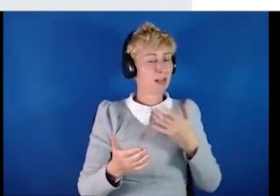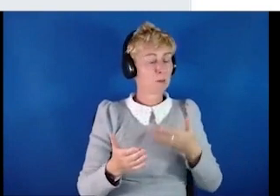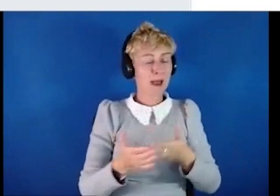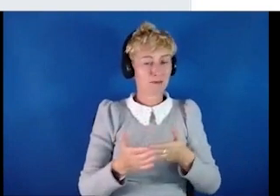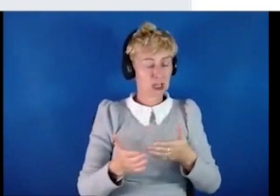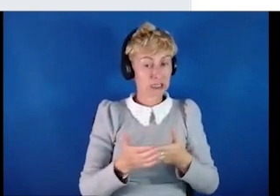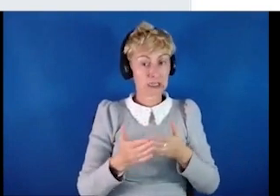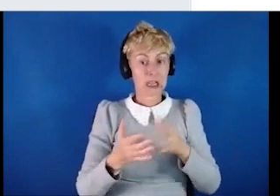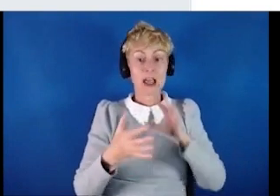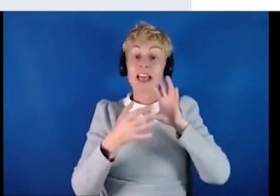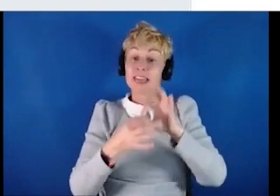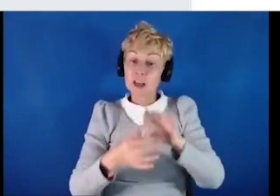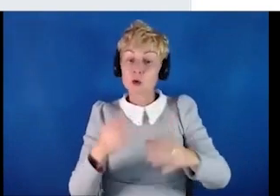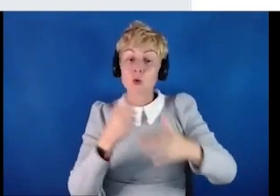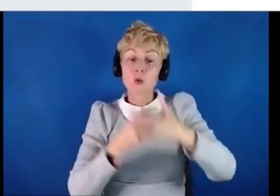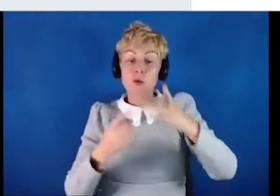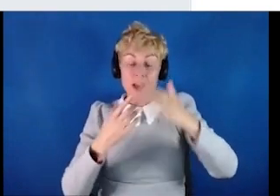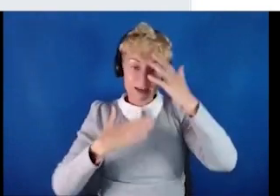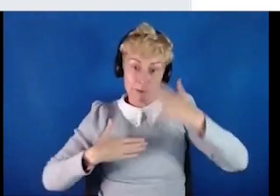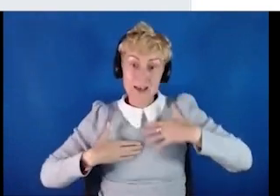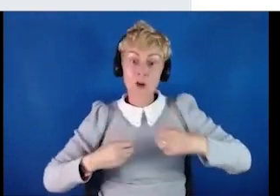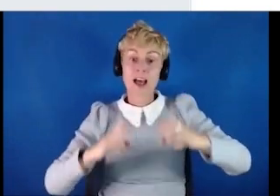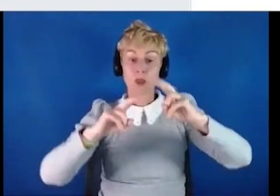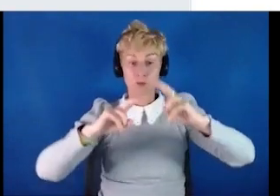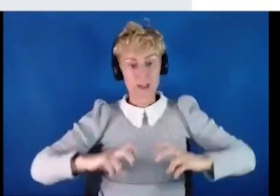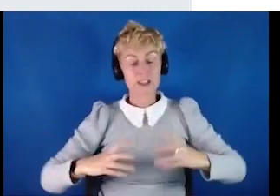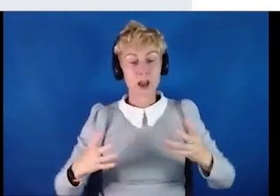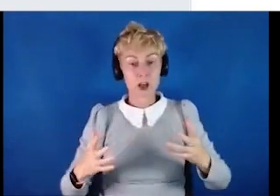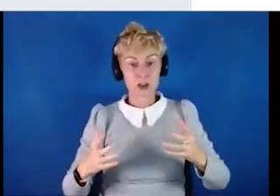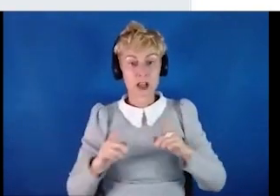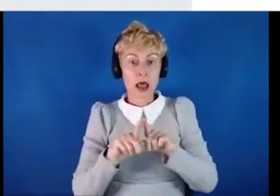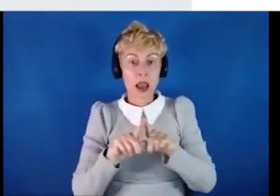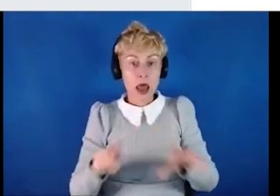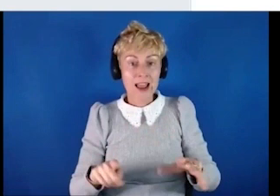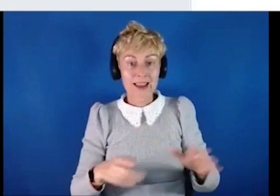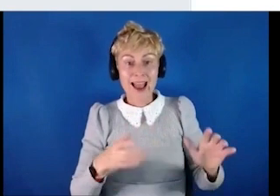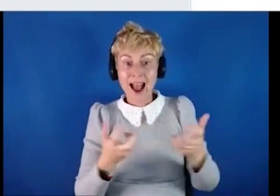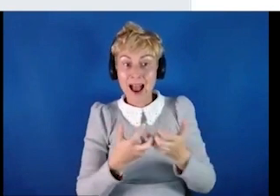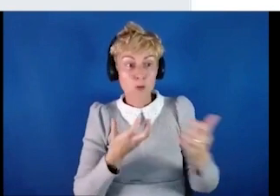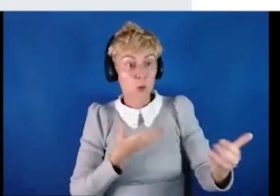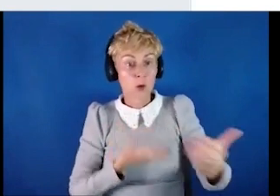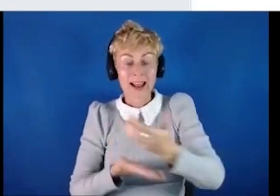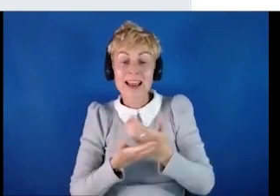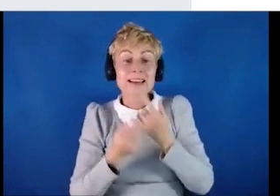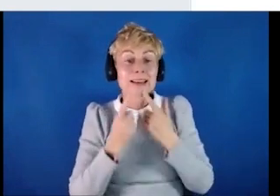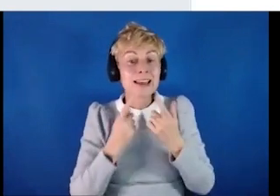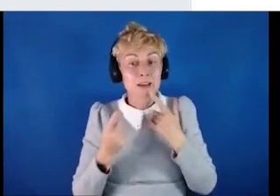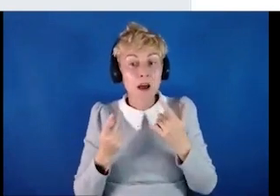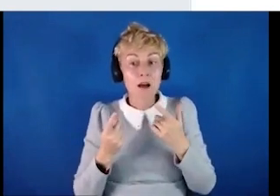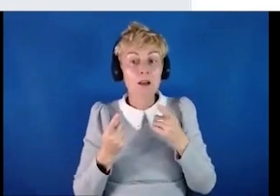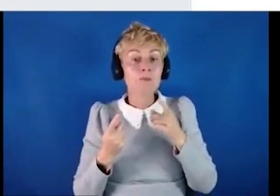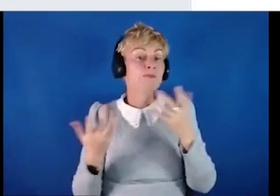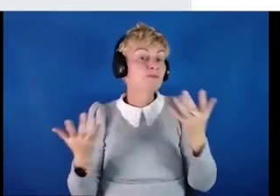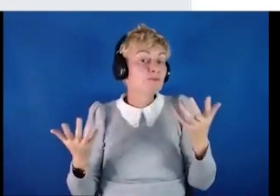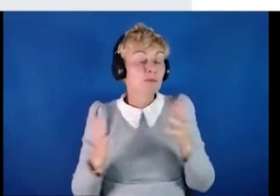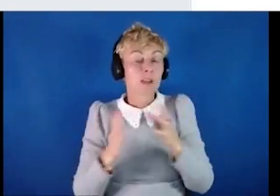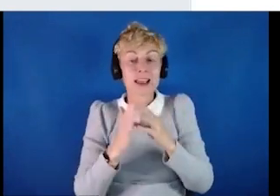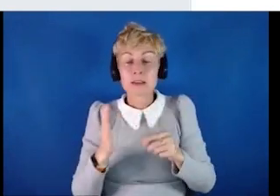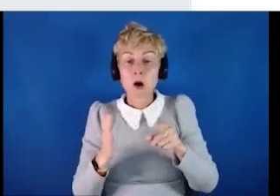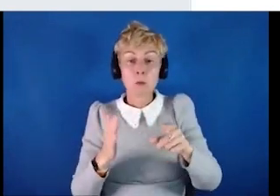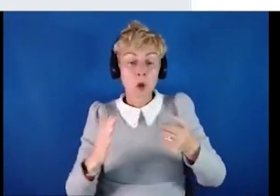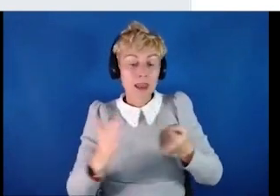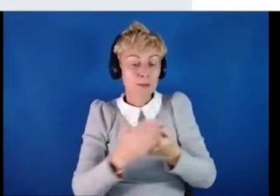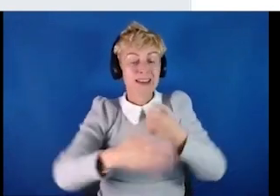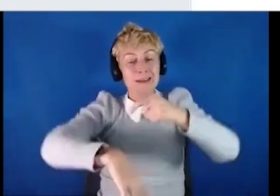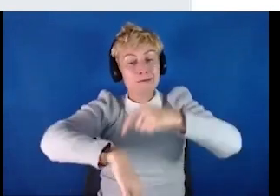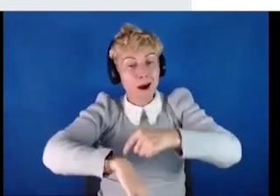health, with data that they could collect or may even already have in their possession. And these barriers included things like limited